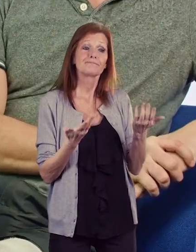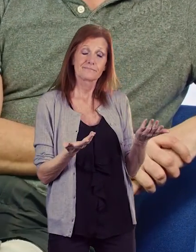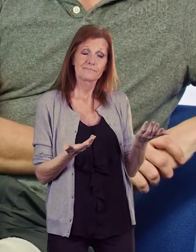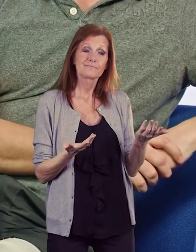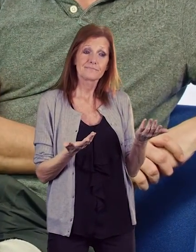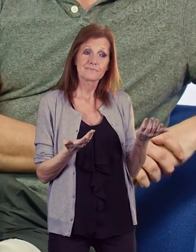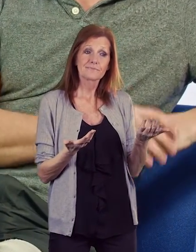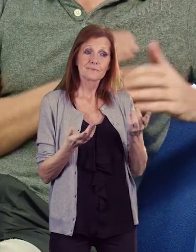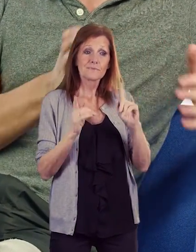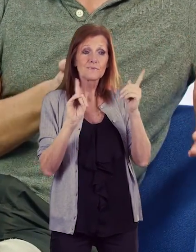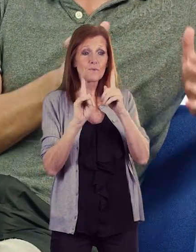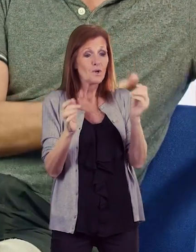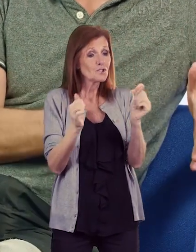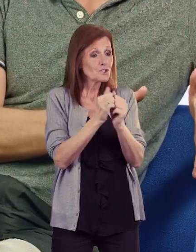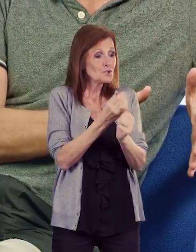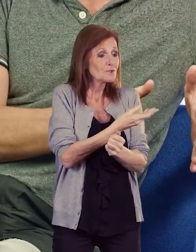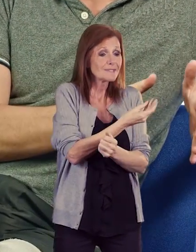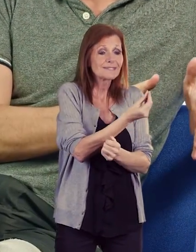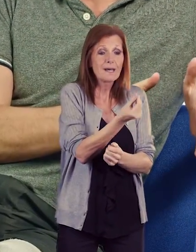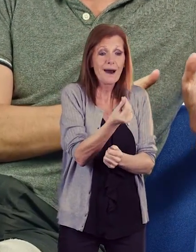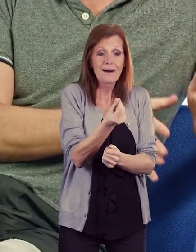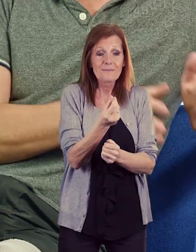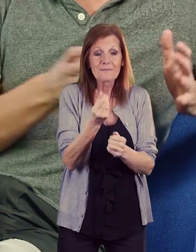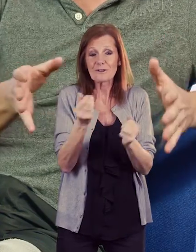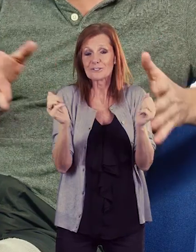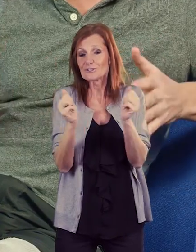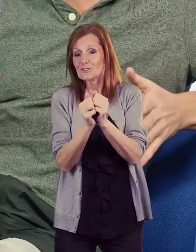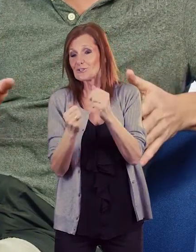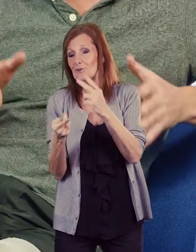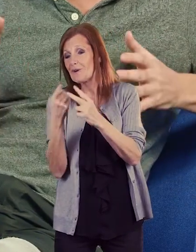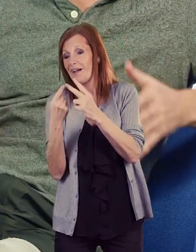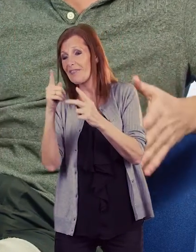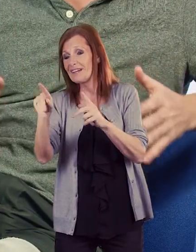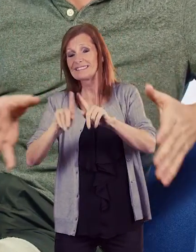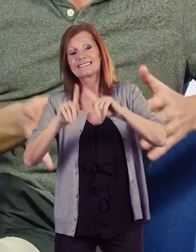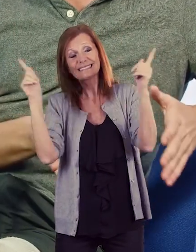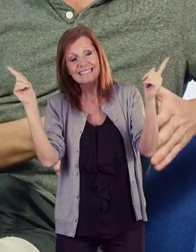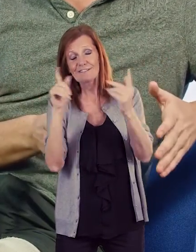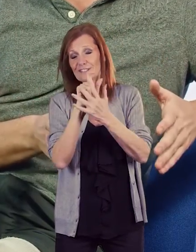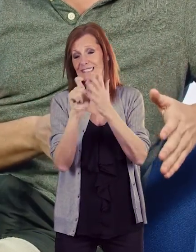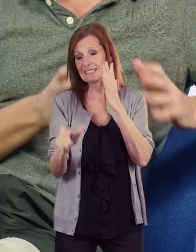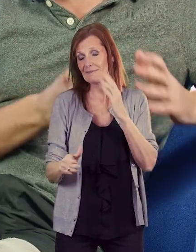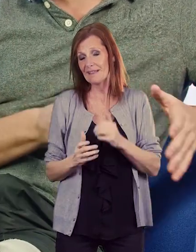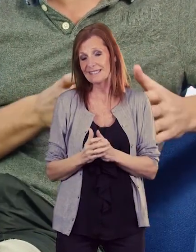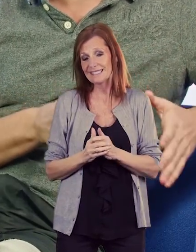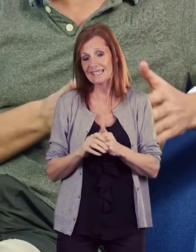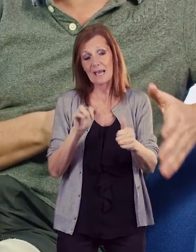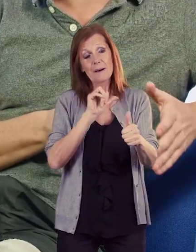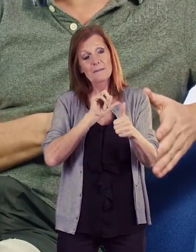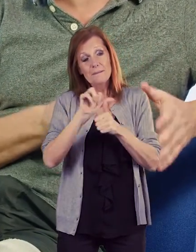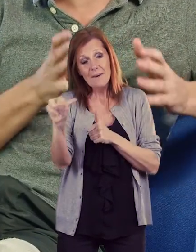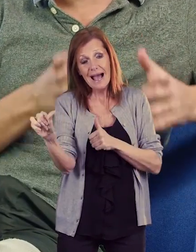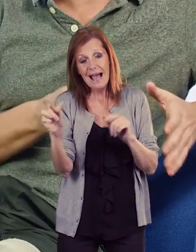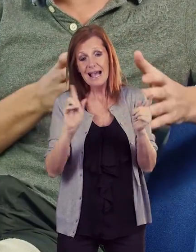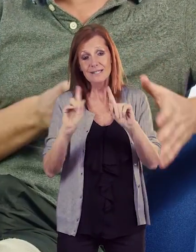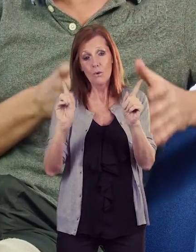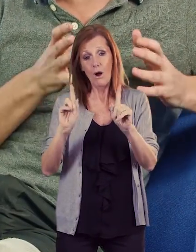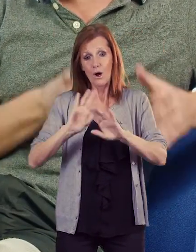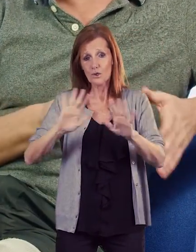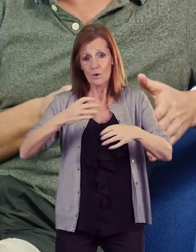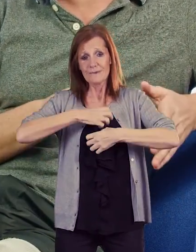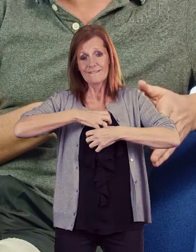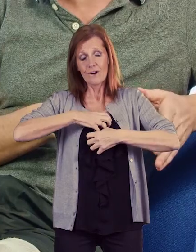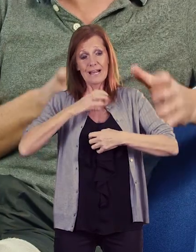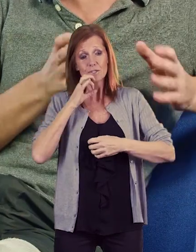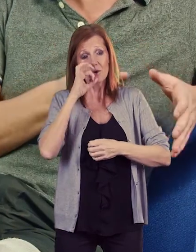So there we have it. What works for someone with a disability might not work for someone else with a different disability. The best thing to do is not be afraid